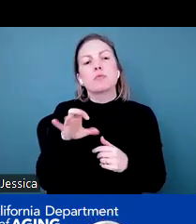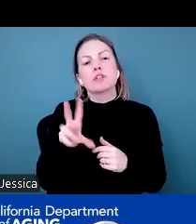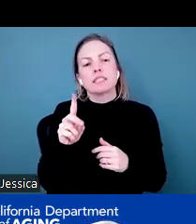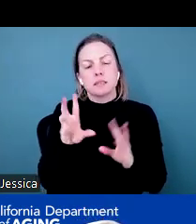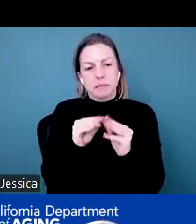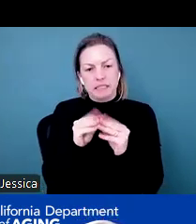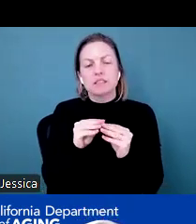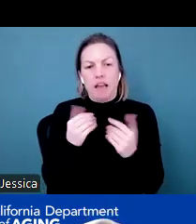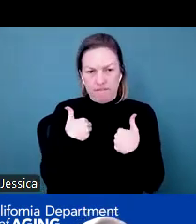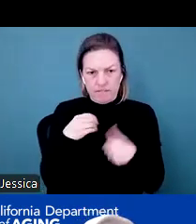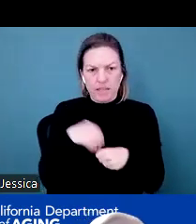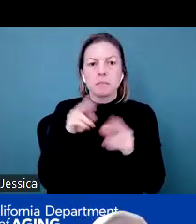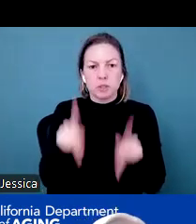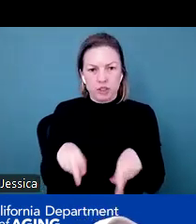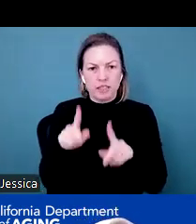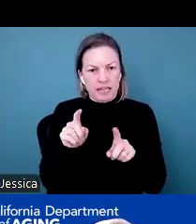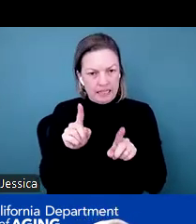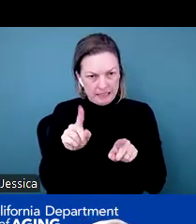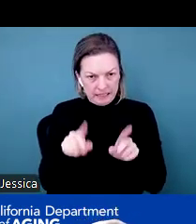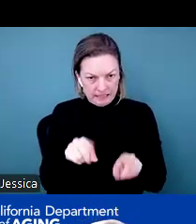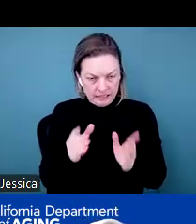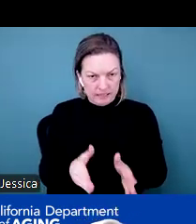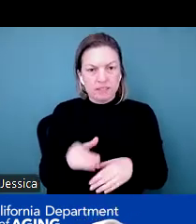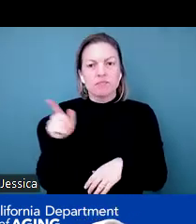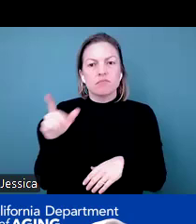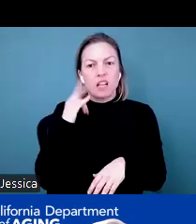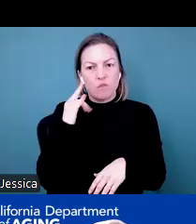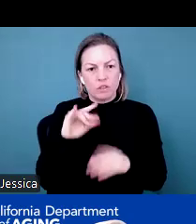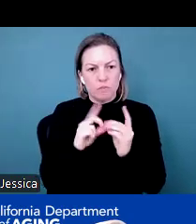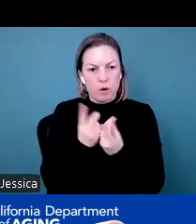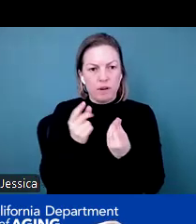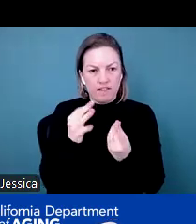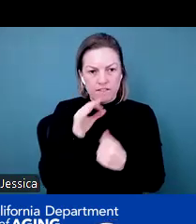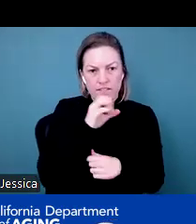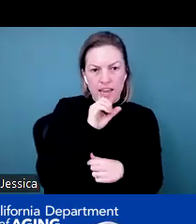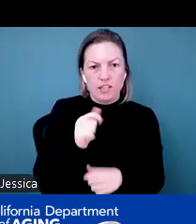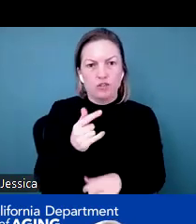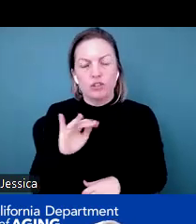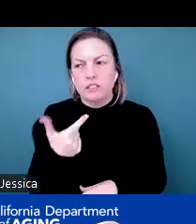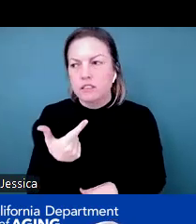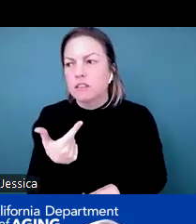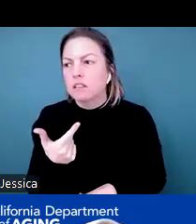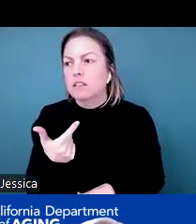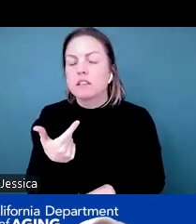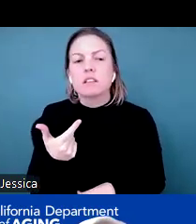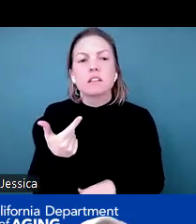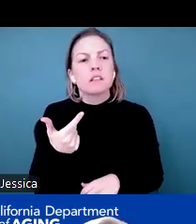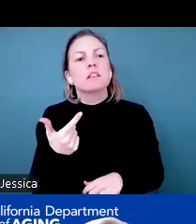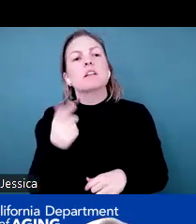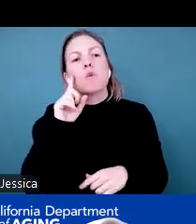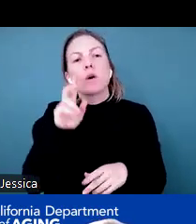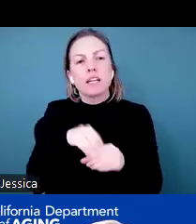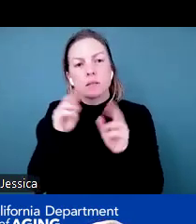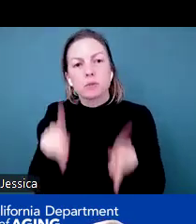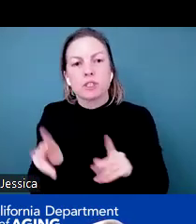in-person attendees at the California Department of Aging. And for our in-person